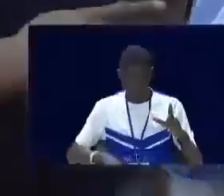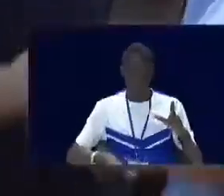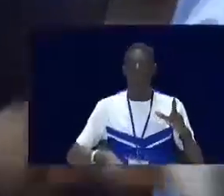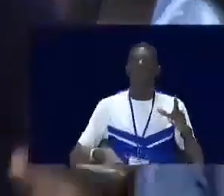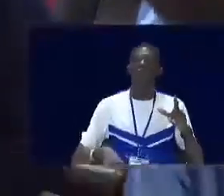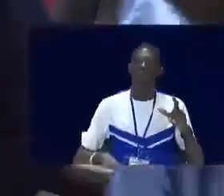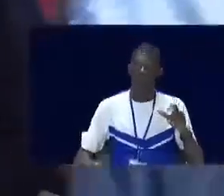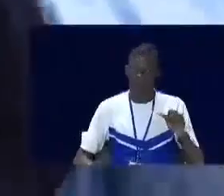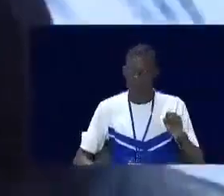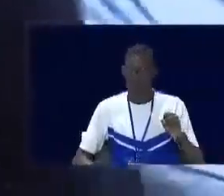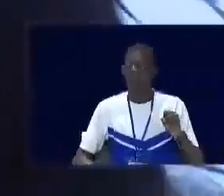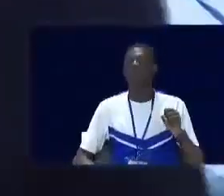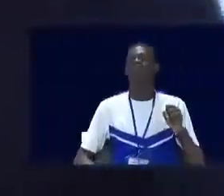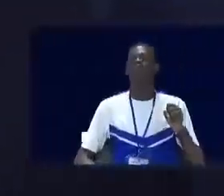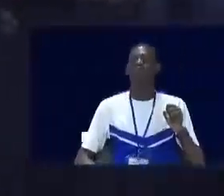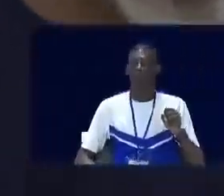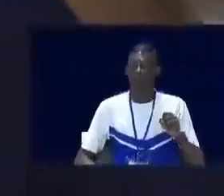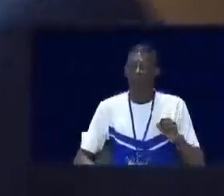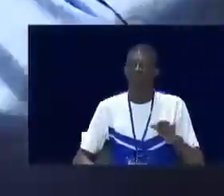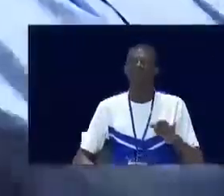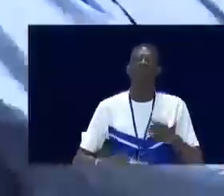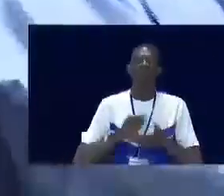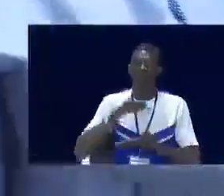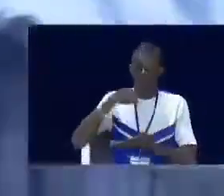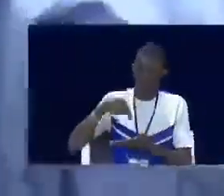Oh, yes,